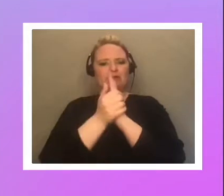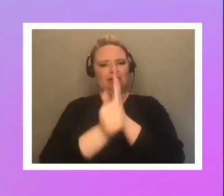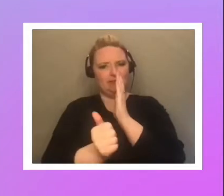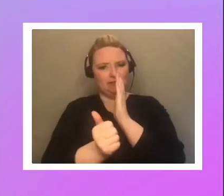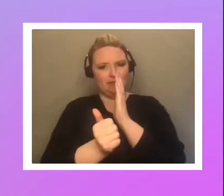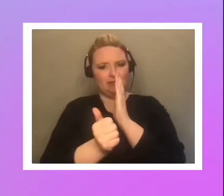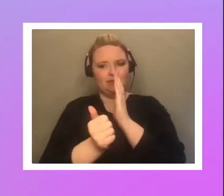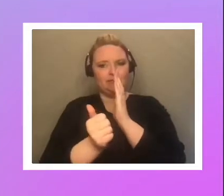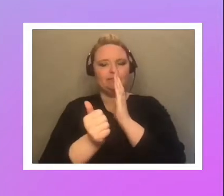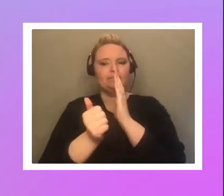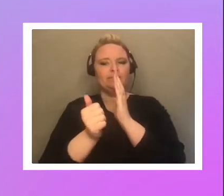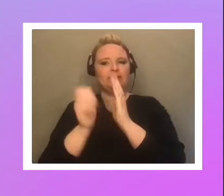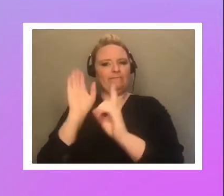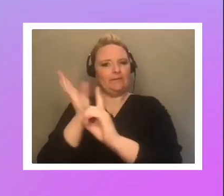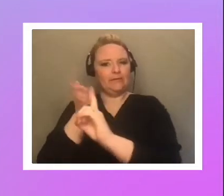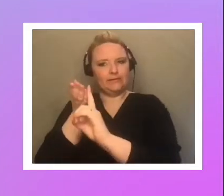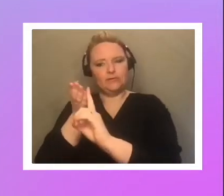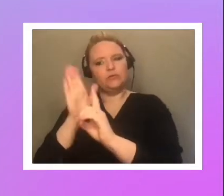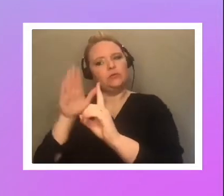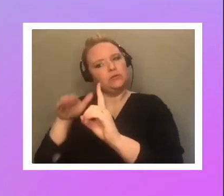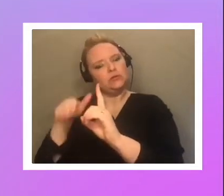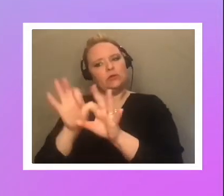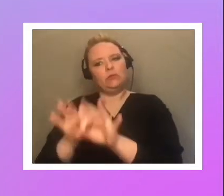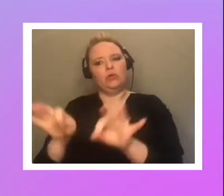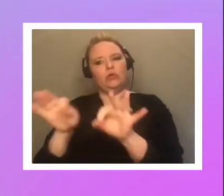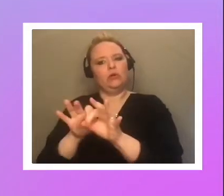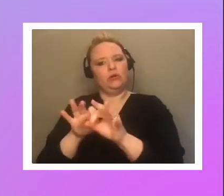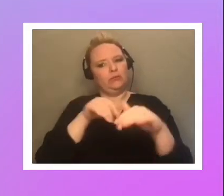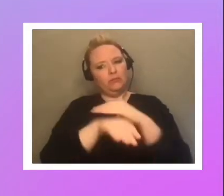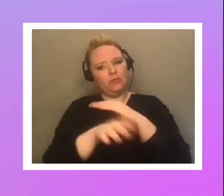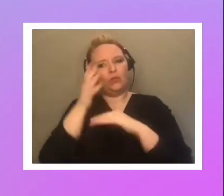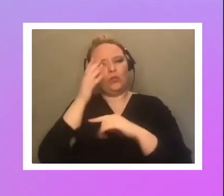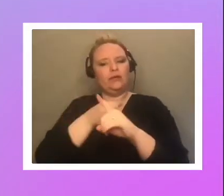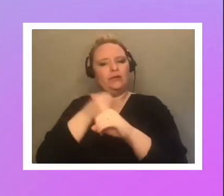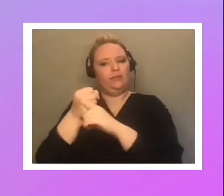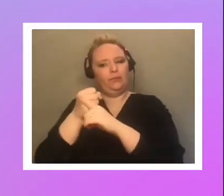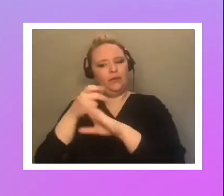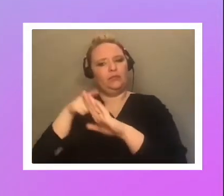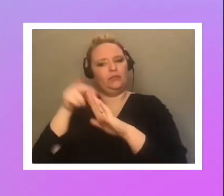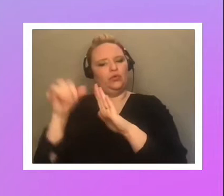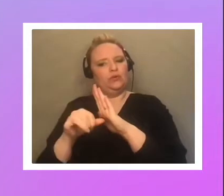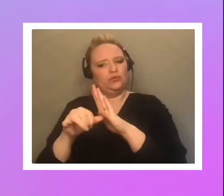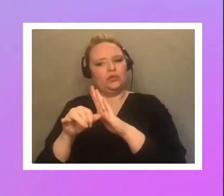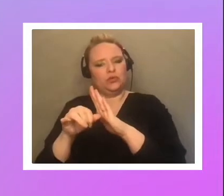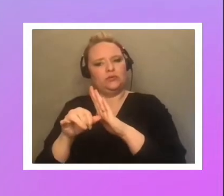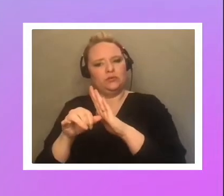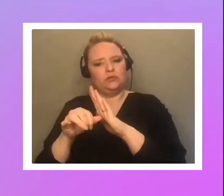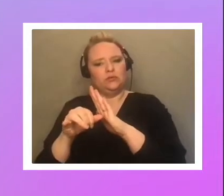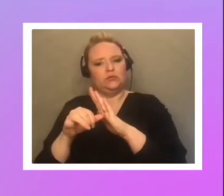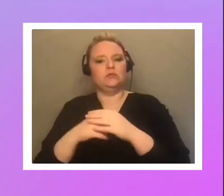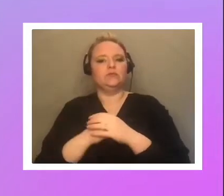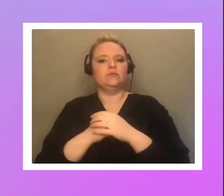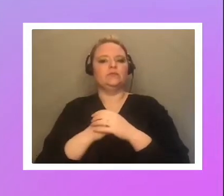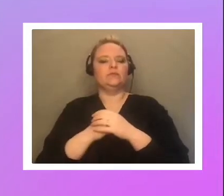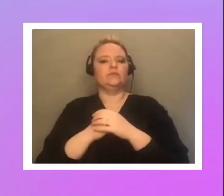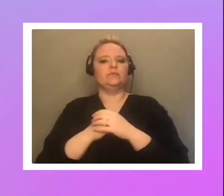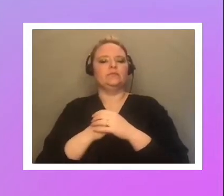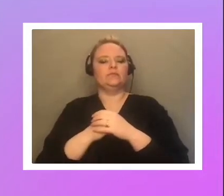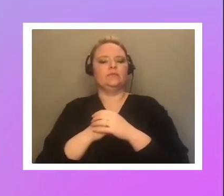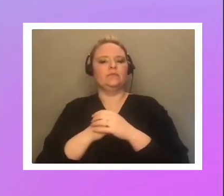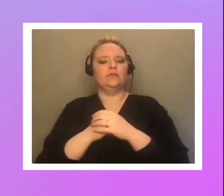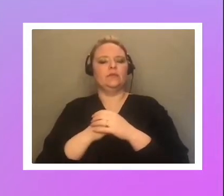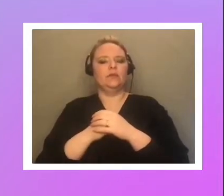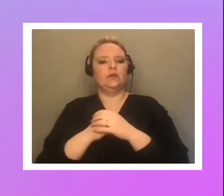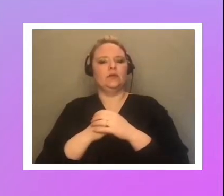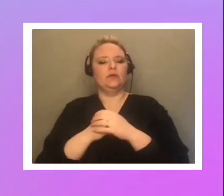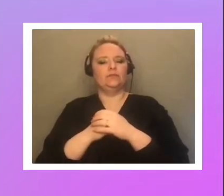and allow them to see how it's going to impact your project and your team to produce a great